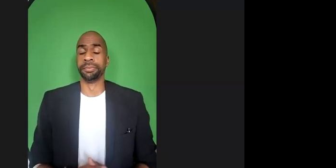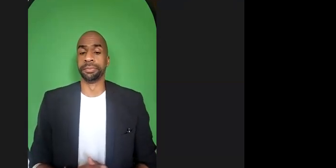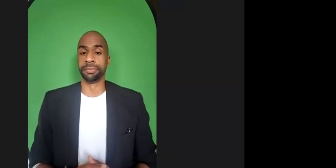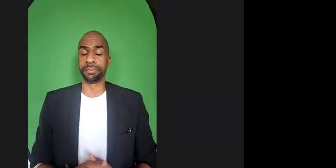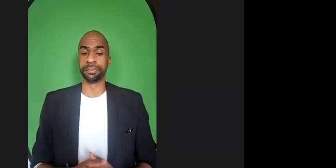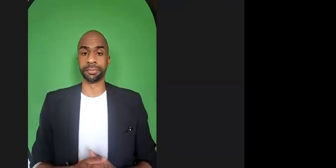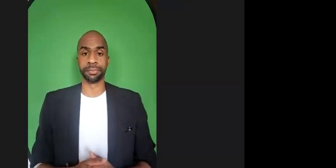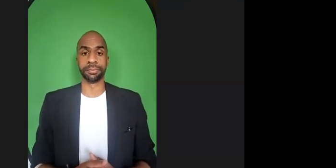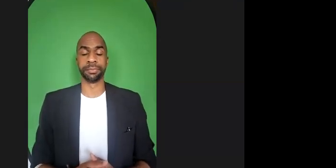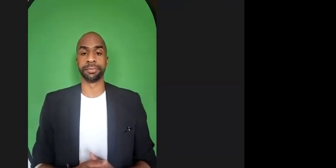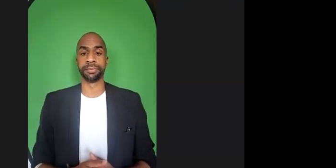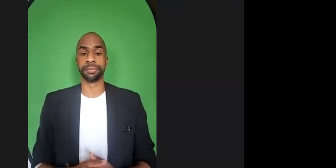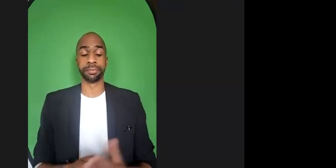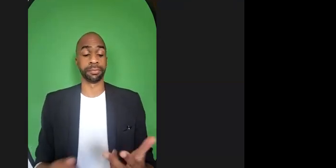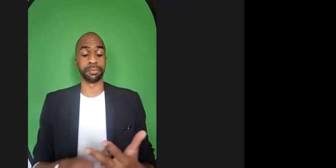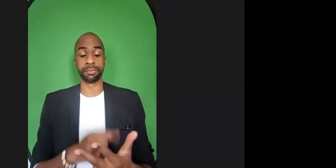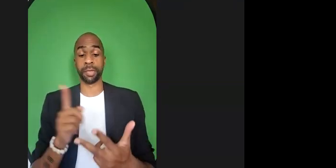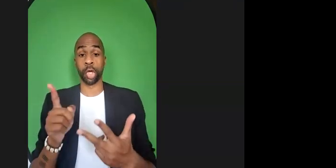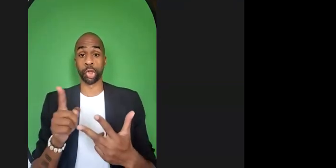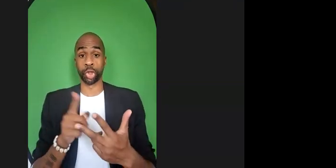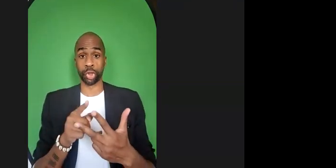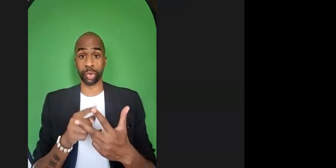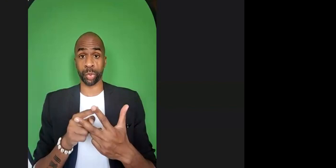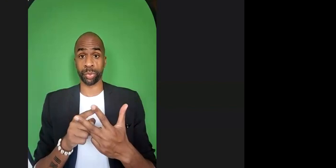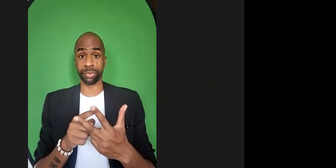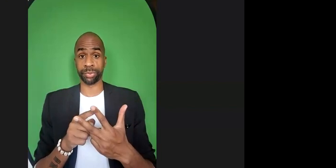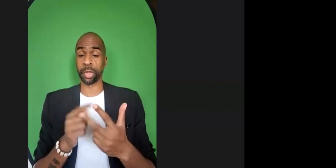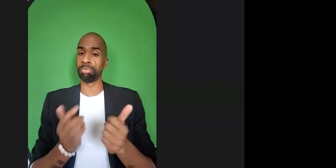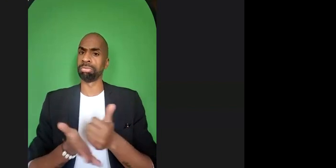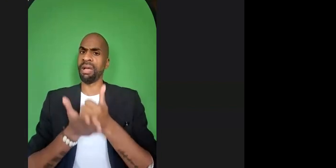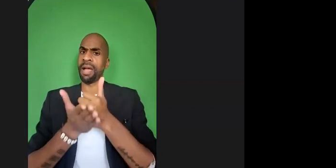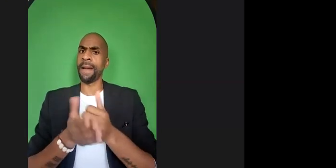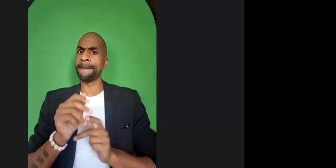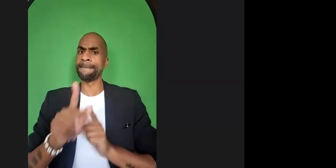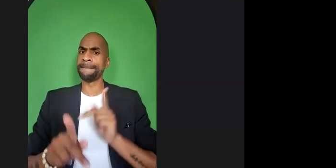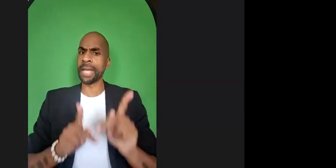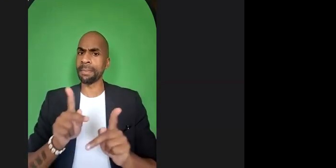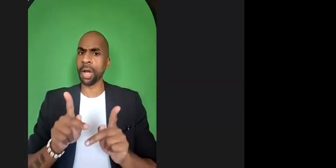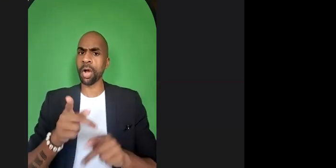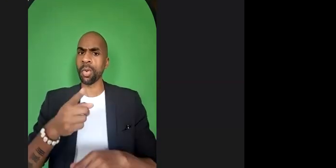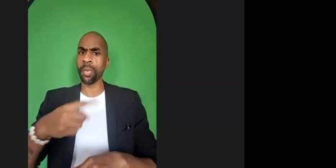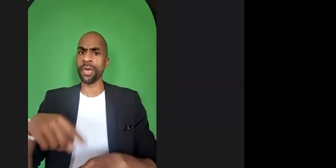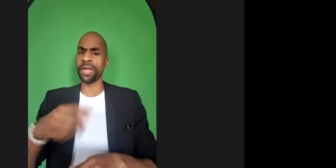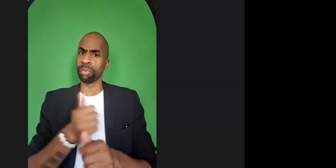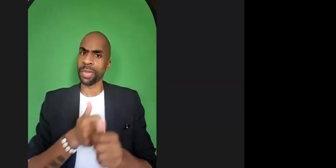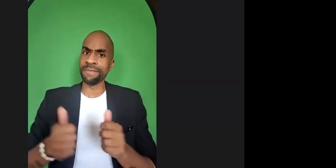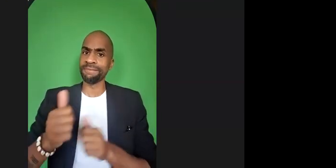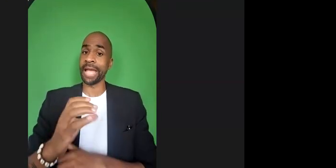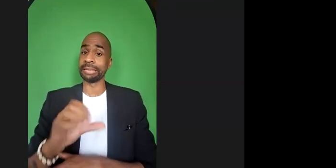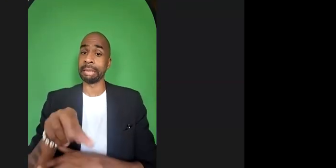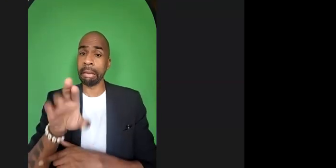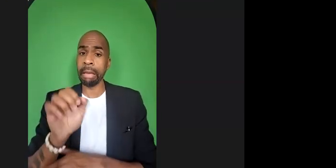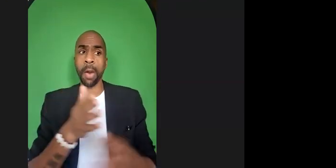ALS team does as well. And number two, we help people think with advanced care planning. So really